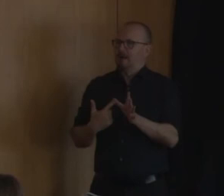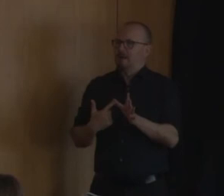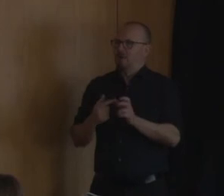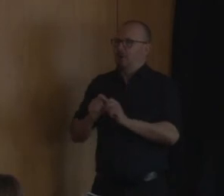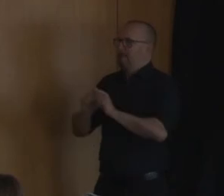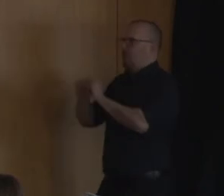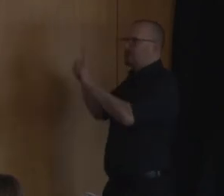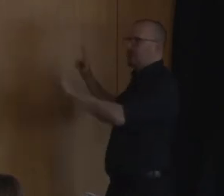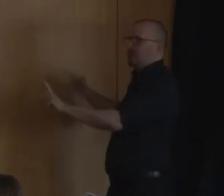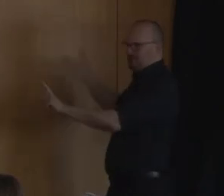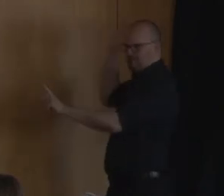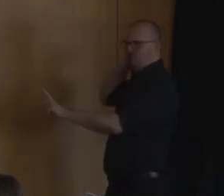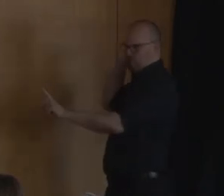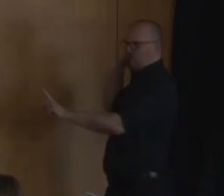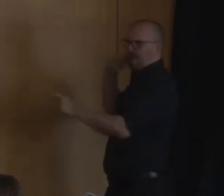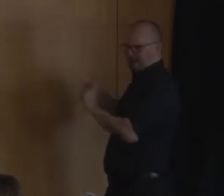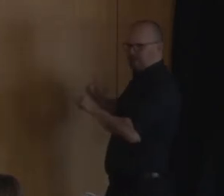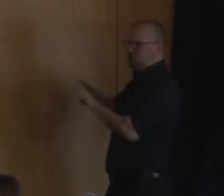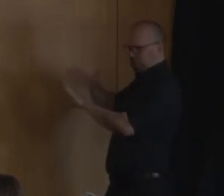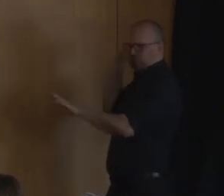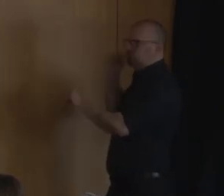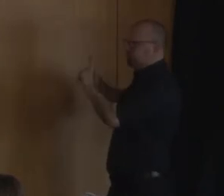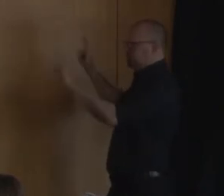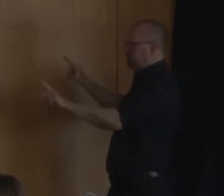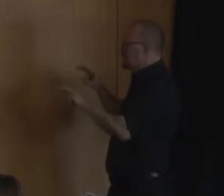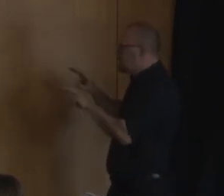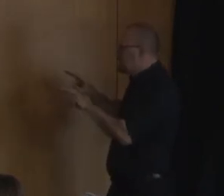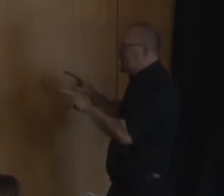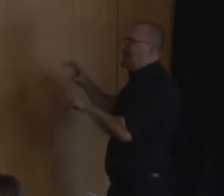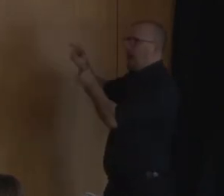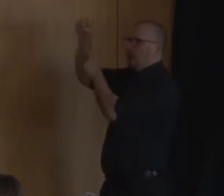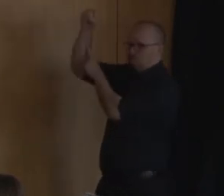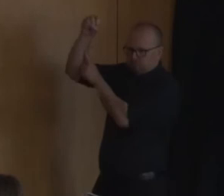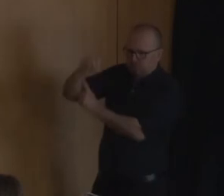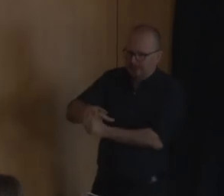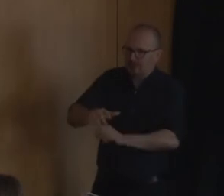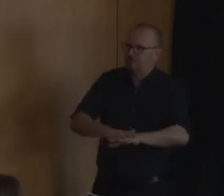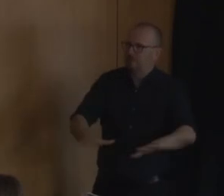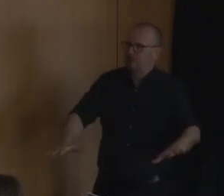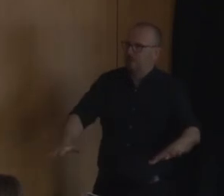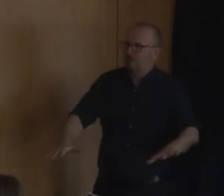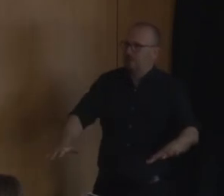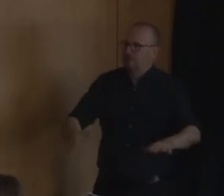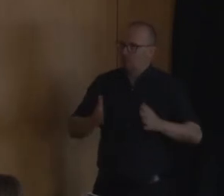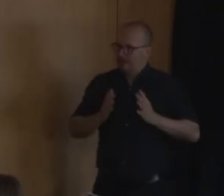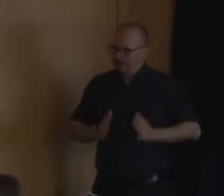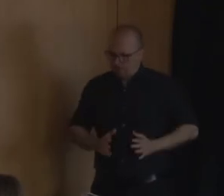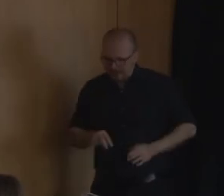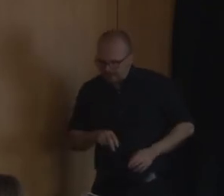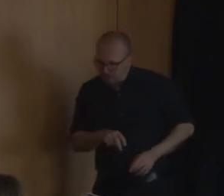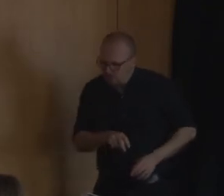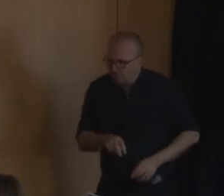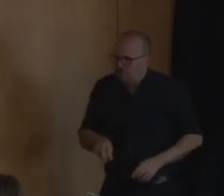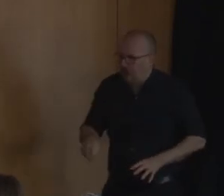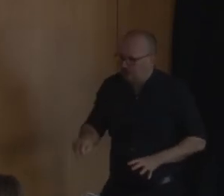on the floor so that people, especially kids, could follow the land masses with their bodies to help understand that notion of